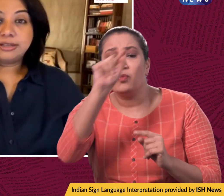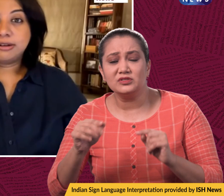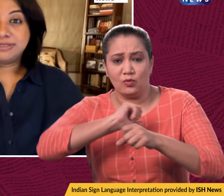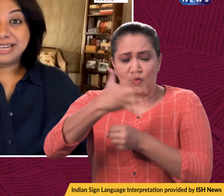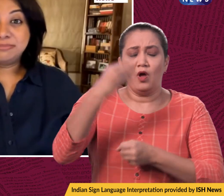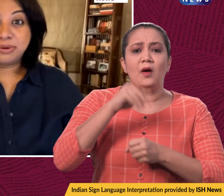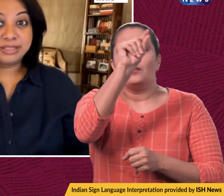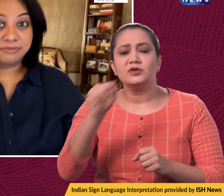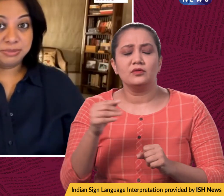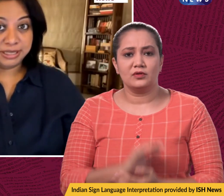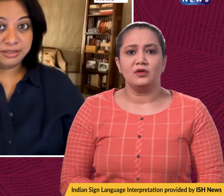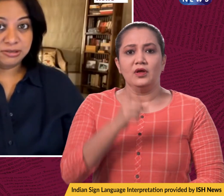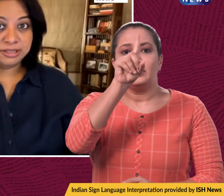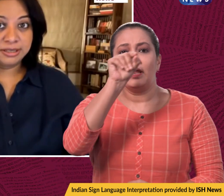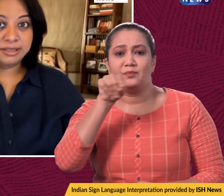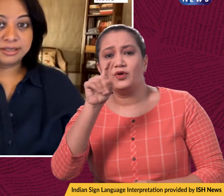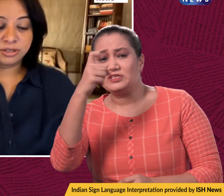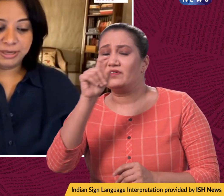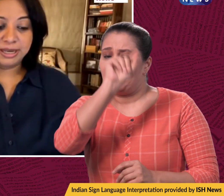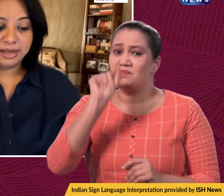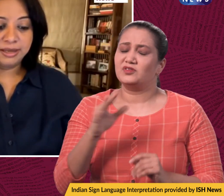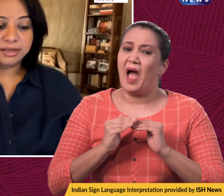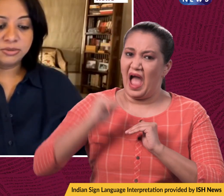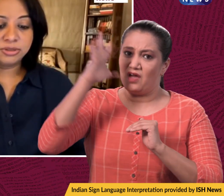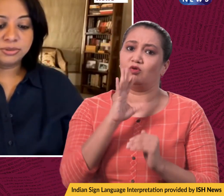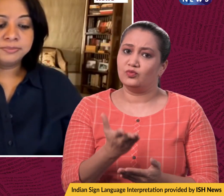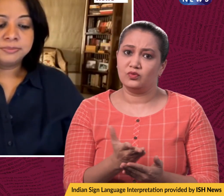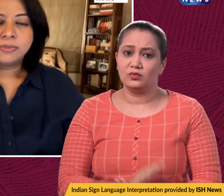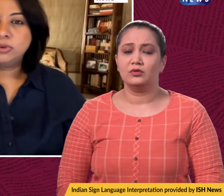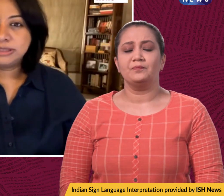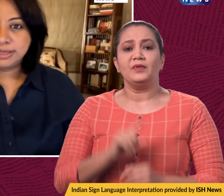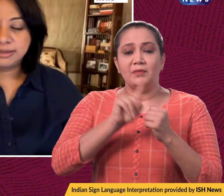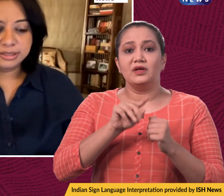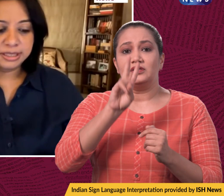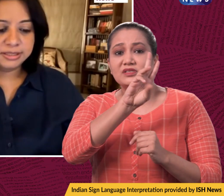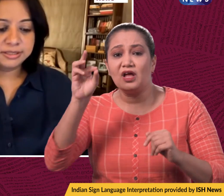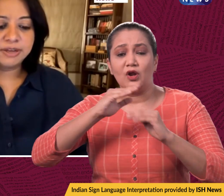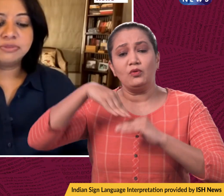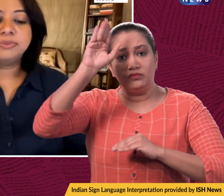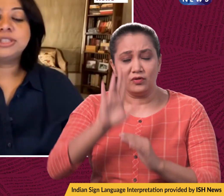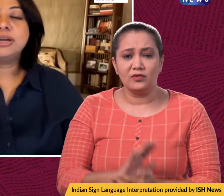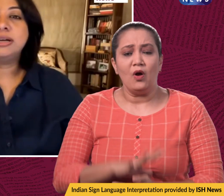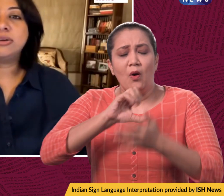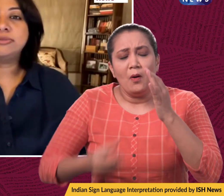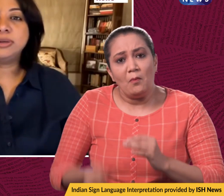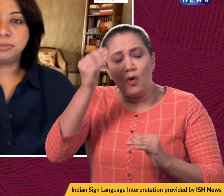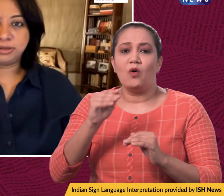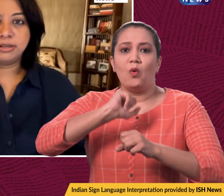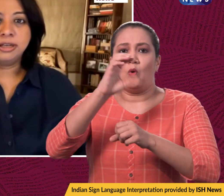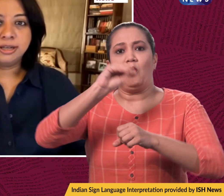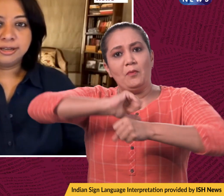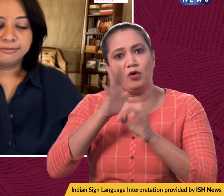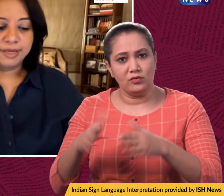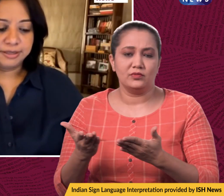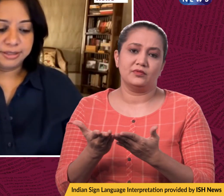positivity rate of 10.7% on Sunday. That's quite high. And also over 300 cases, 5 of which are of the